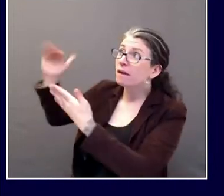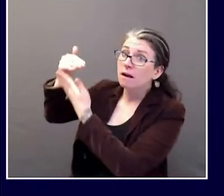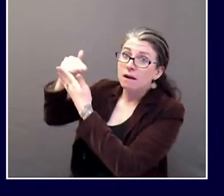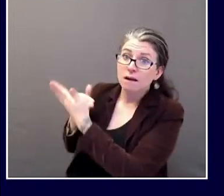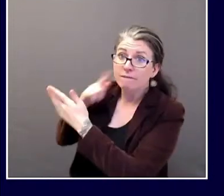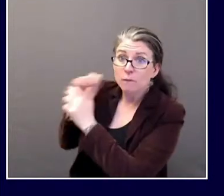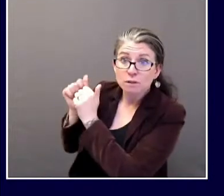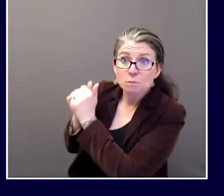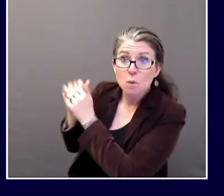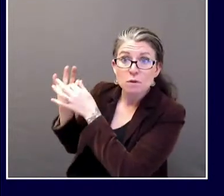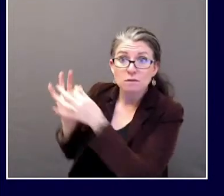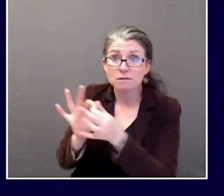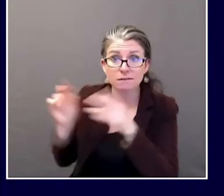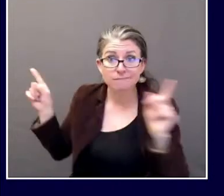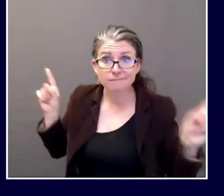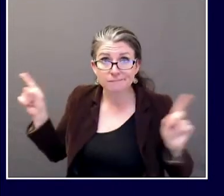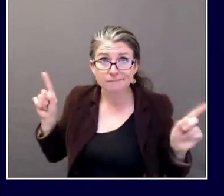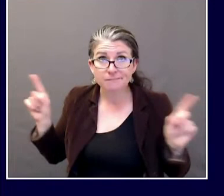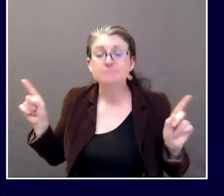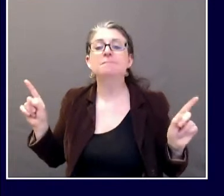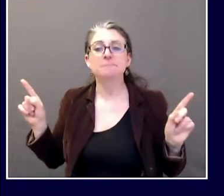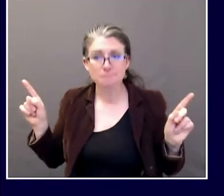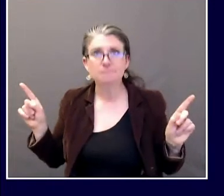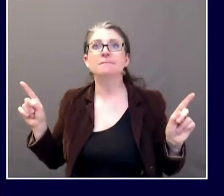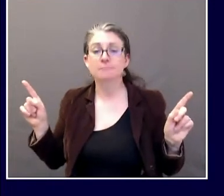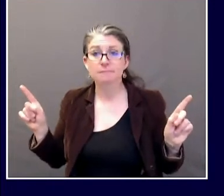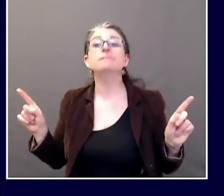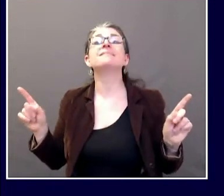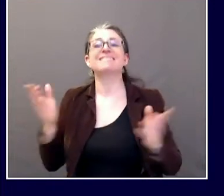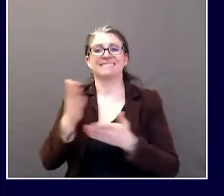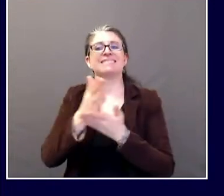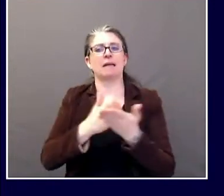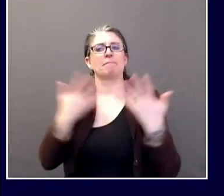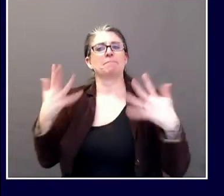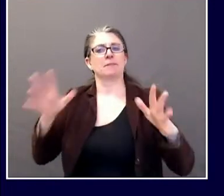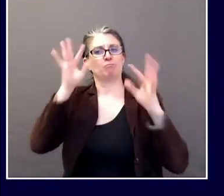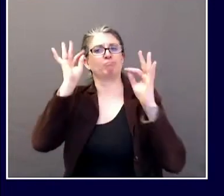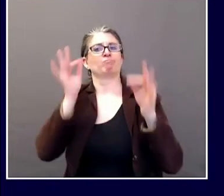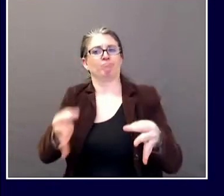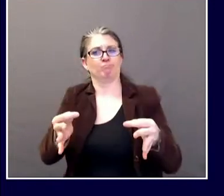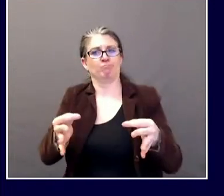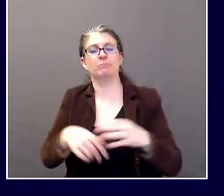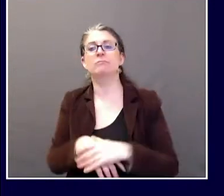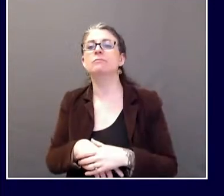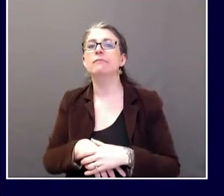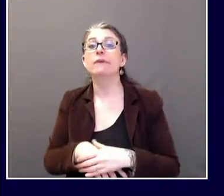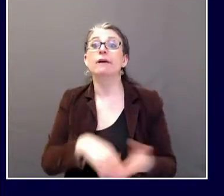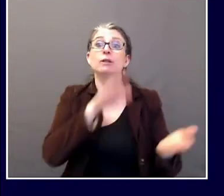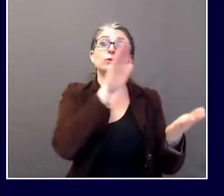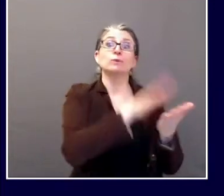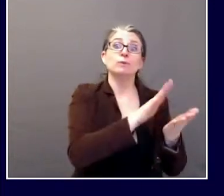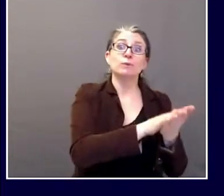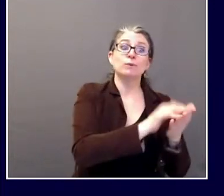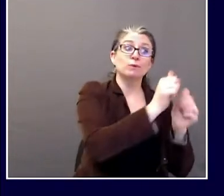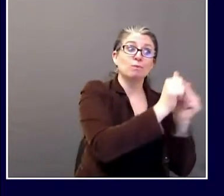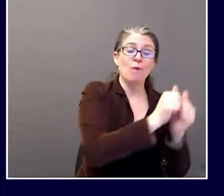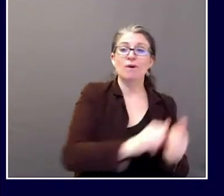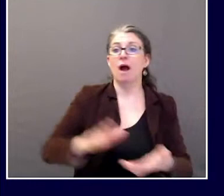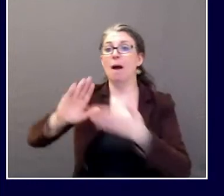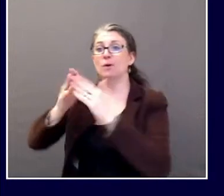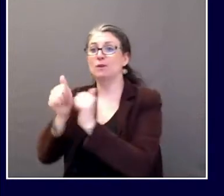sports. Fortunately, they have been relatively small. We've been able to intervene upon them quickly and prevent wider spread